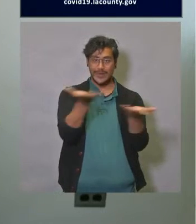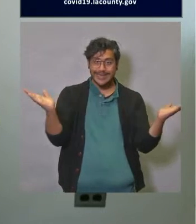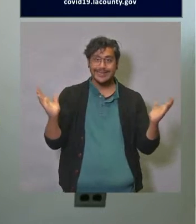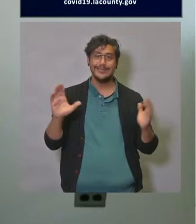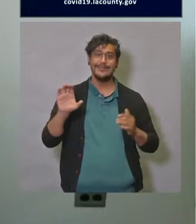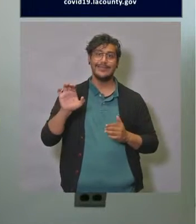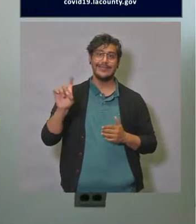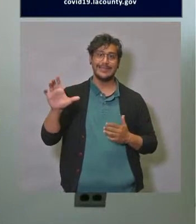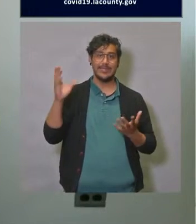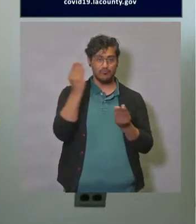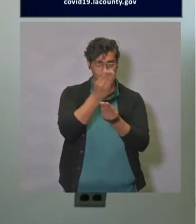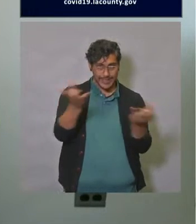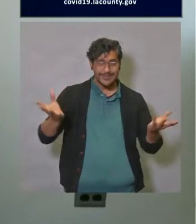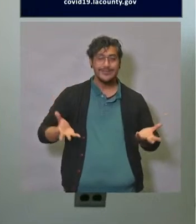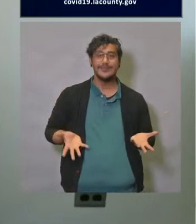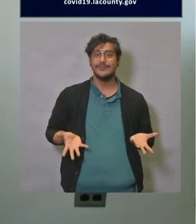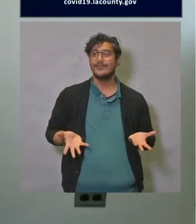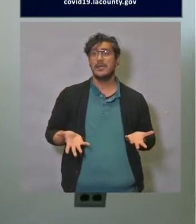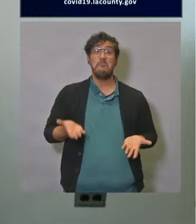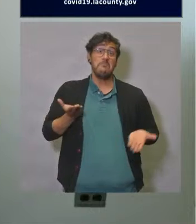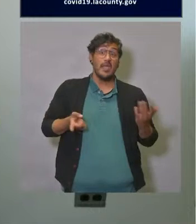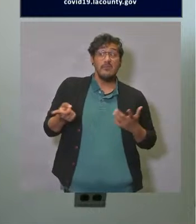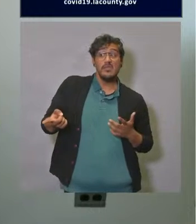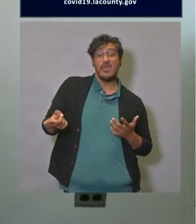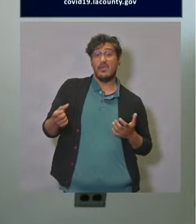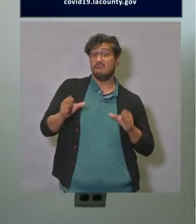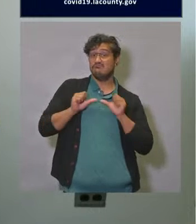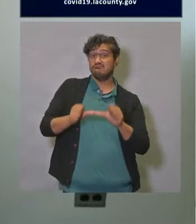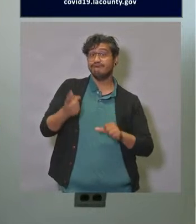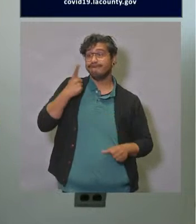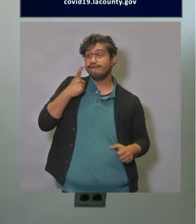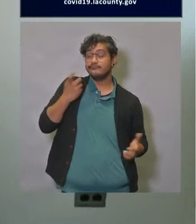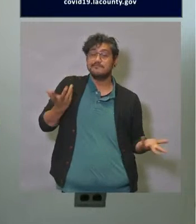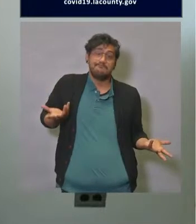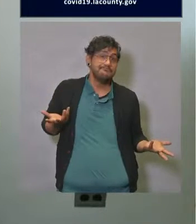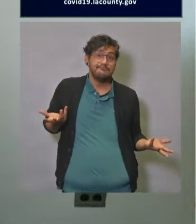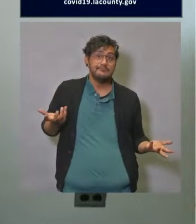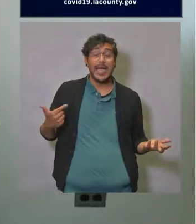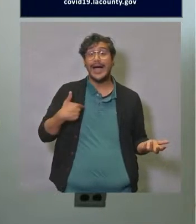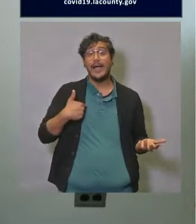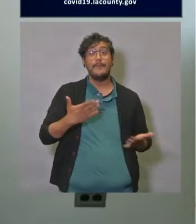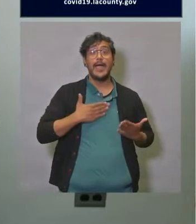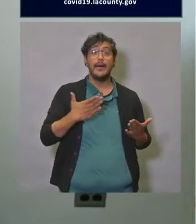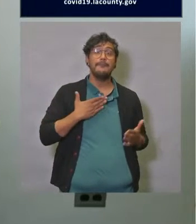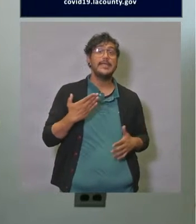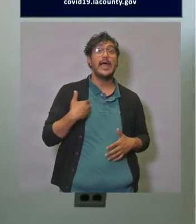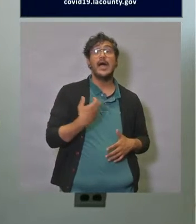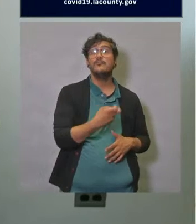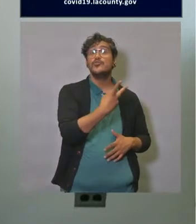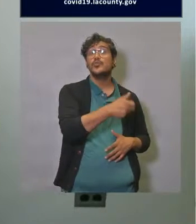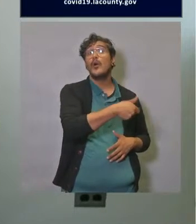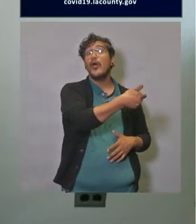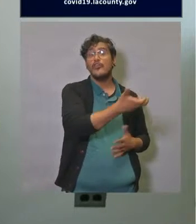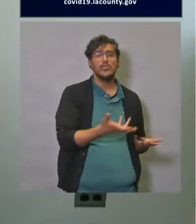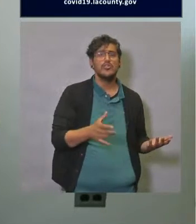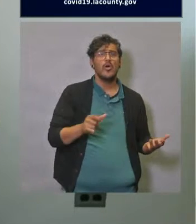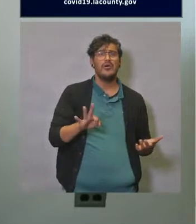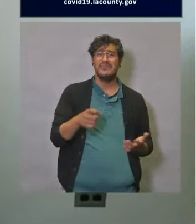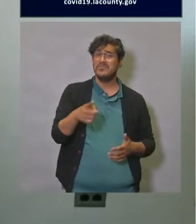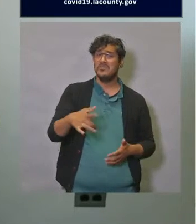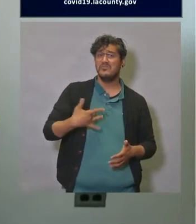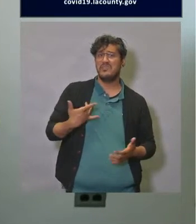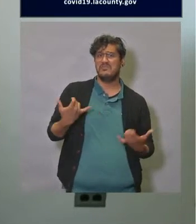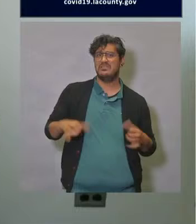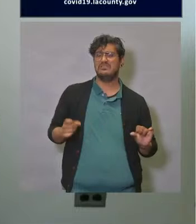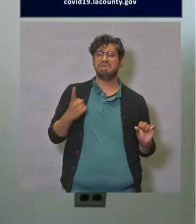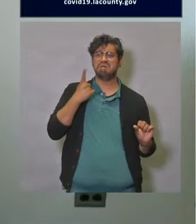releasing, and they may remain skeptical. I'm really glad we have 2 other vaccines. So for those people who remain skeptical about Johnson &